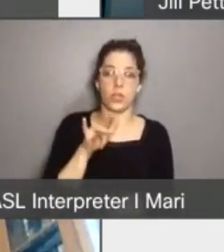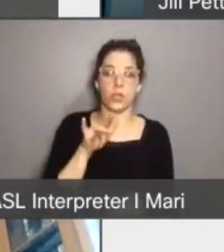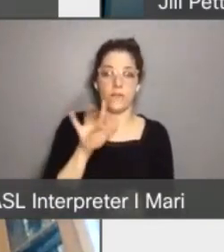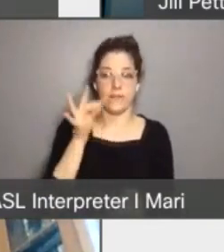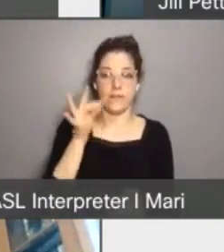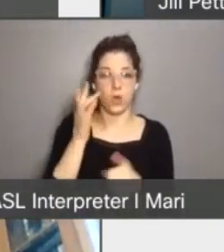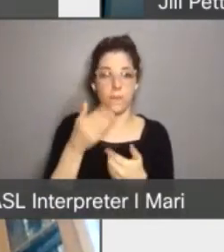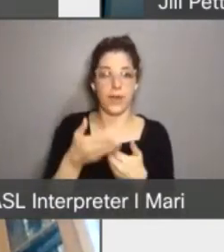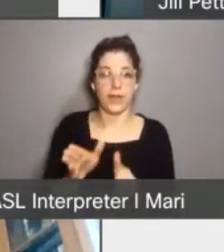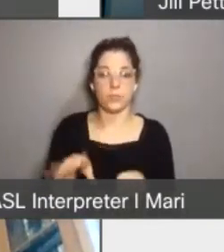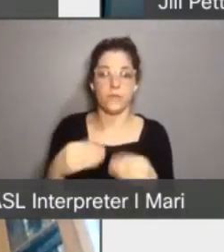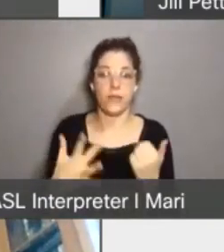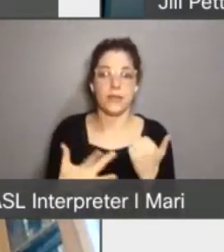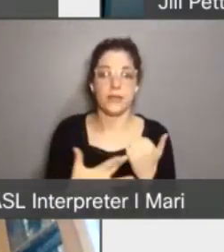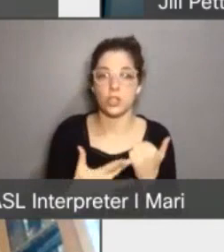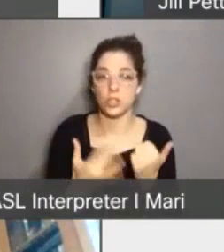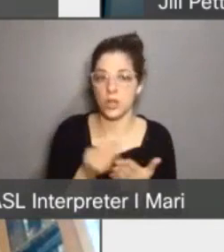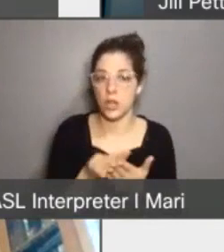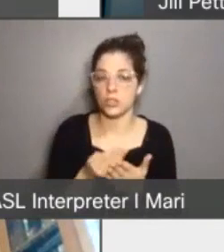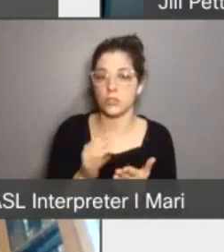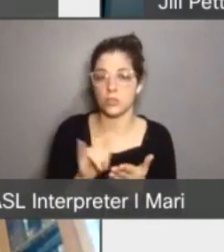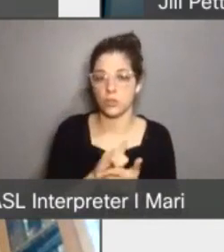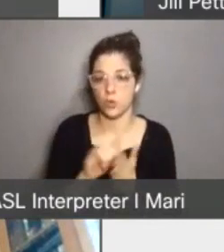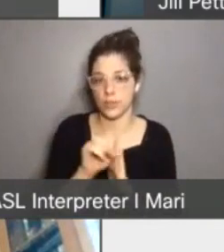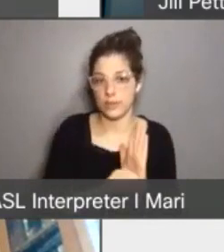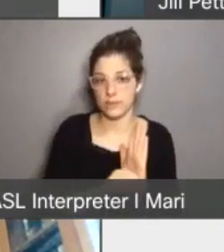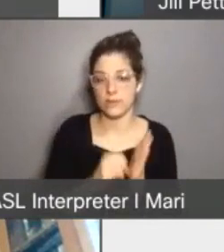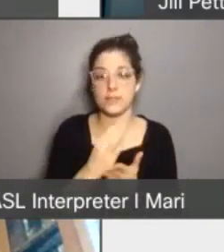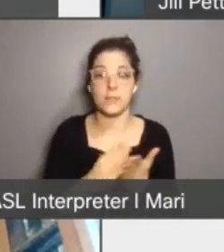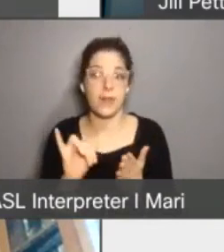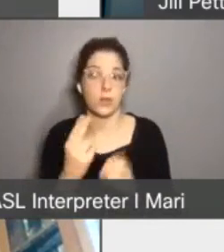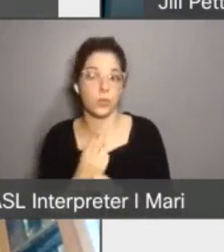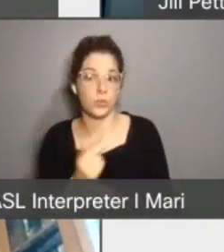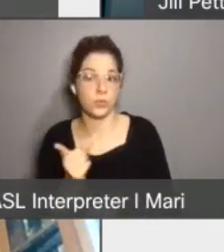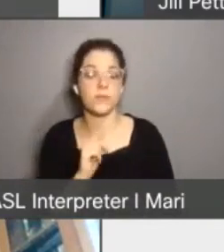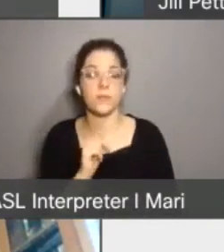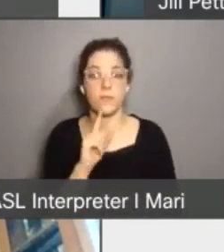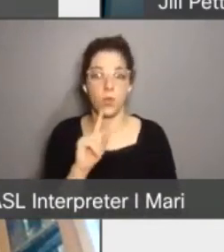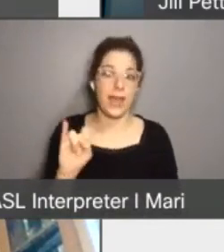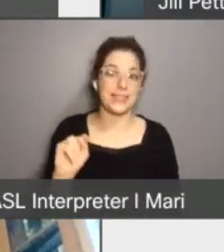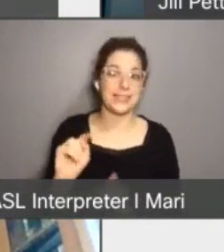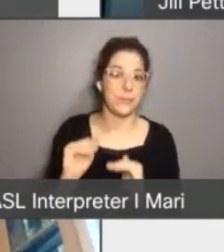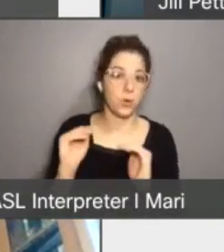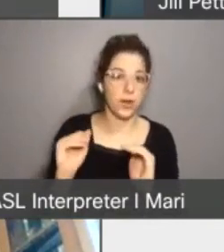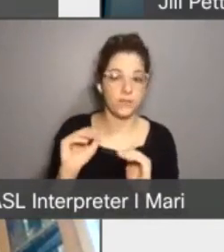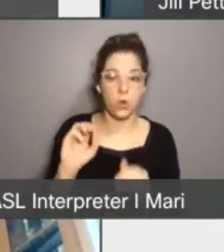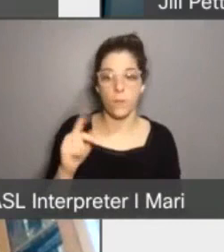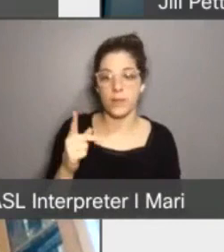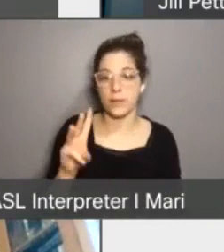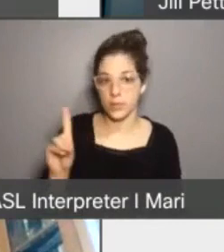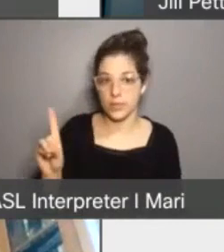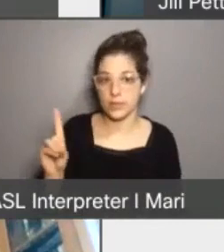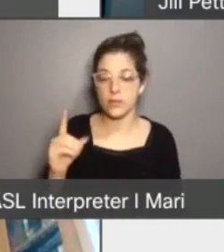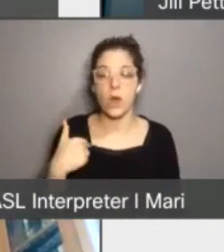package to provide technology dollars to New York State, and some of that is also being used for some IT upgrades for OPWDD.